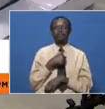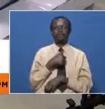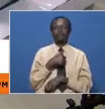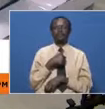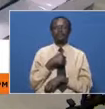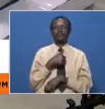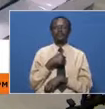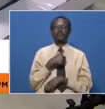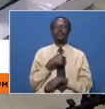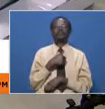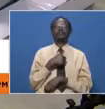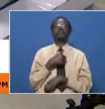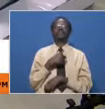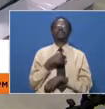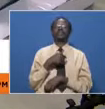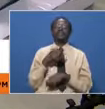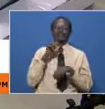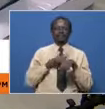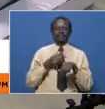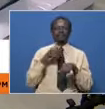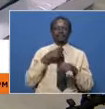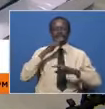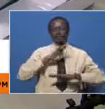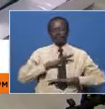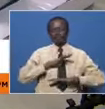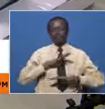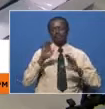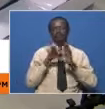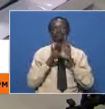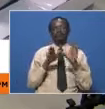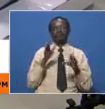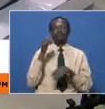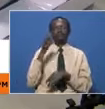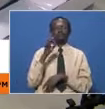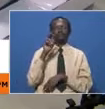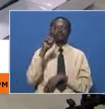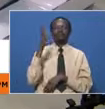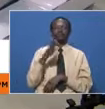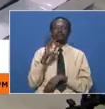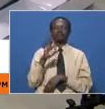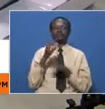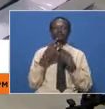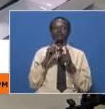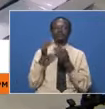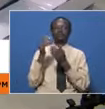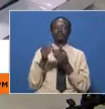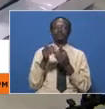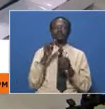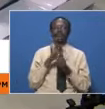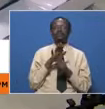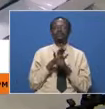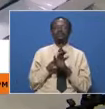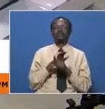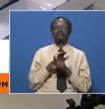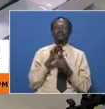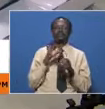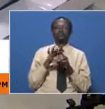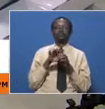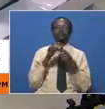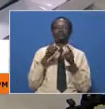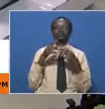We had already quorum to make that change of two-thirds. Yeah. But we needed most of the votes. We lost by 3 votes only, if you